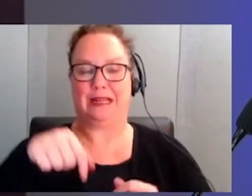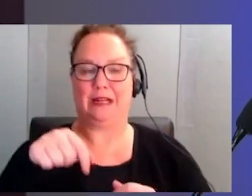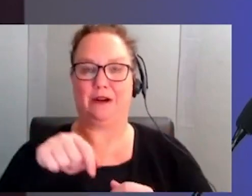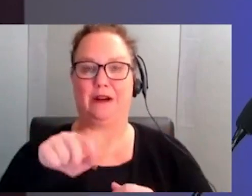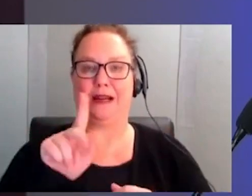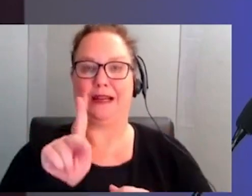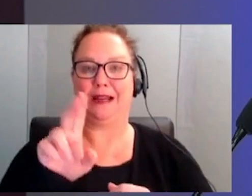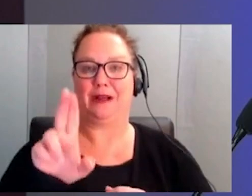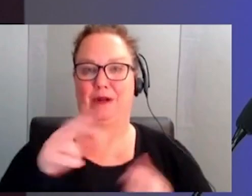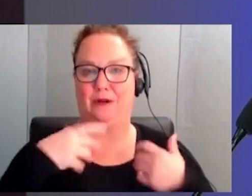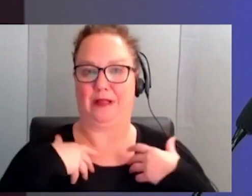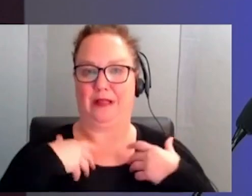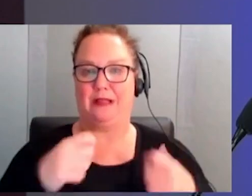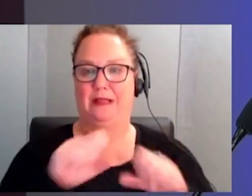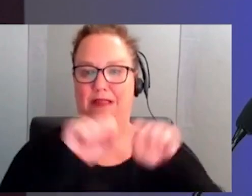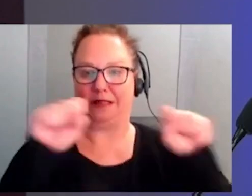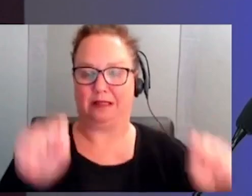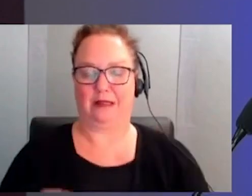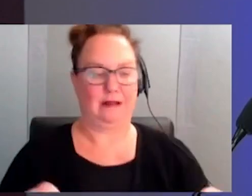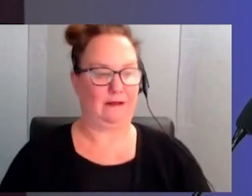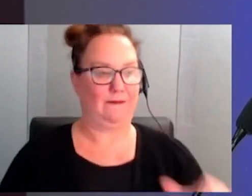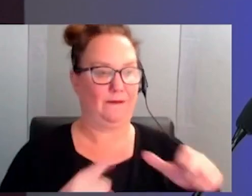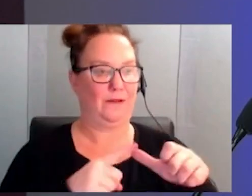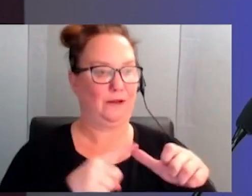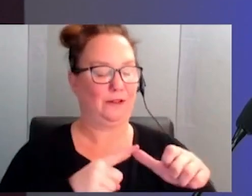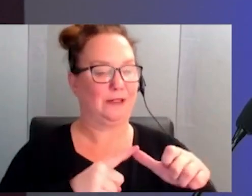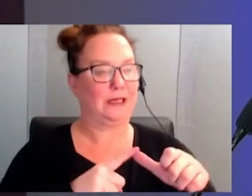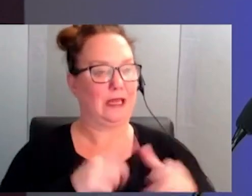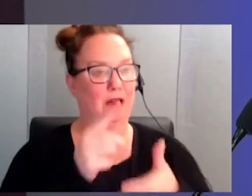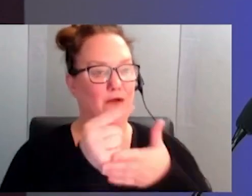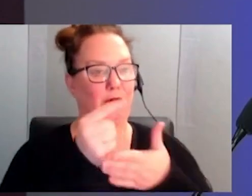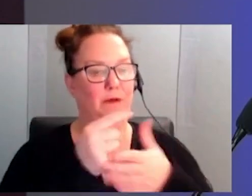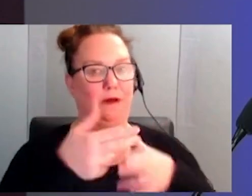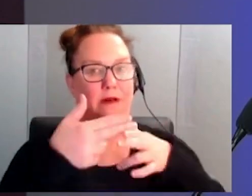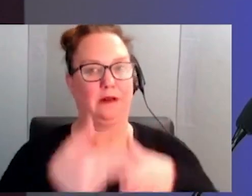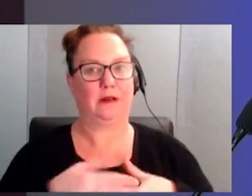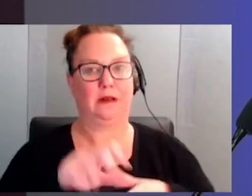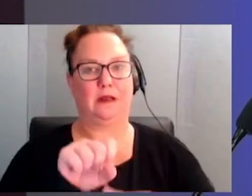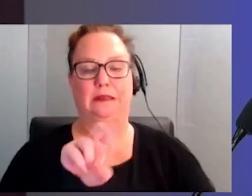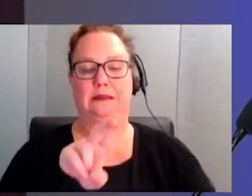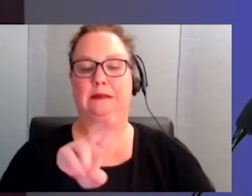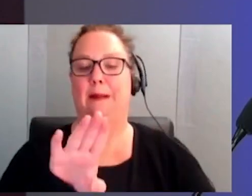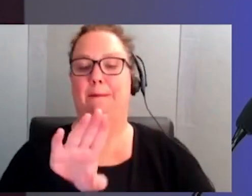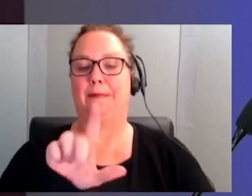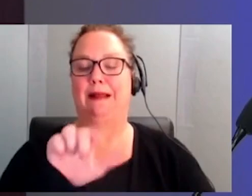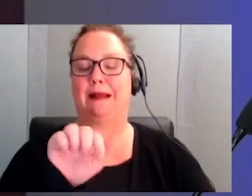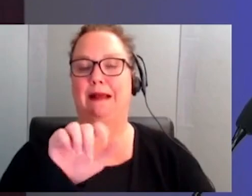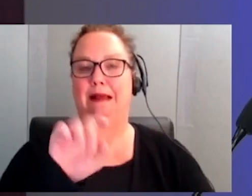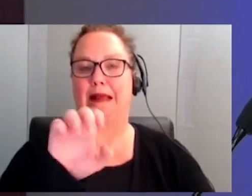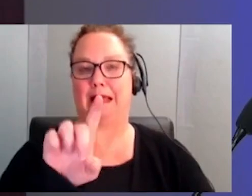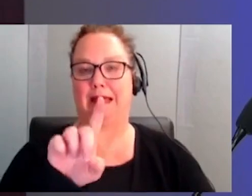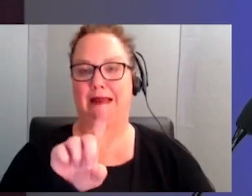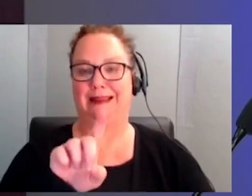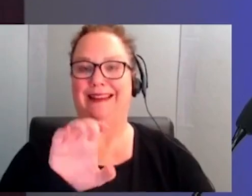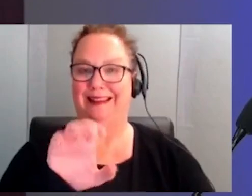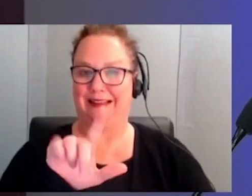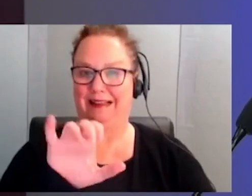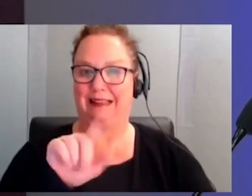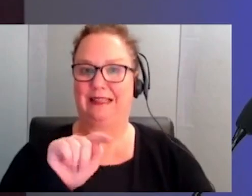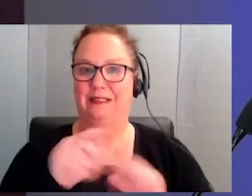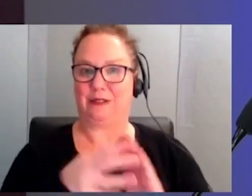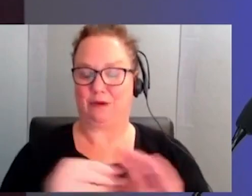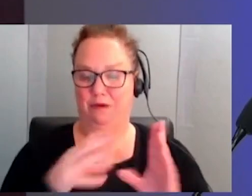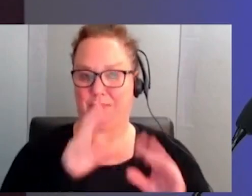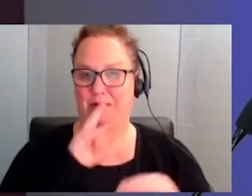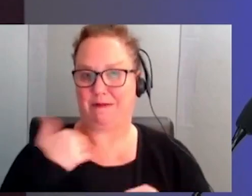Health System. He was the first here to receive a treatment called Sublocade. We first brought you Clint's story in March when